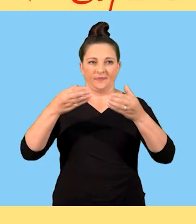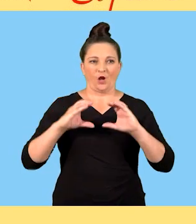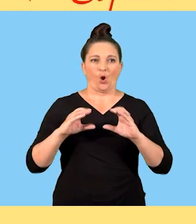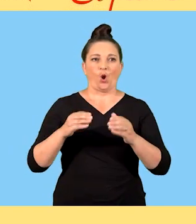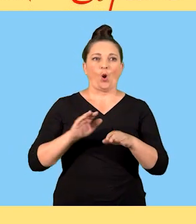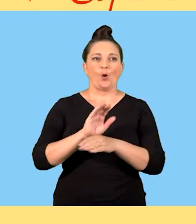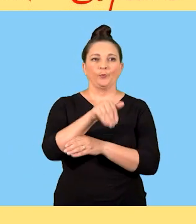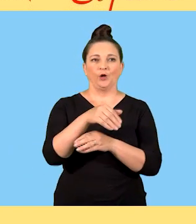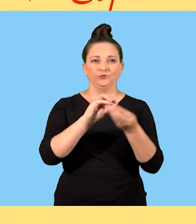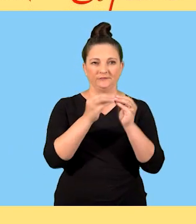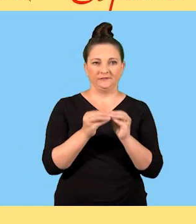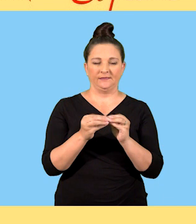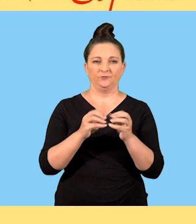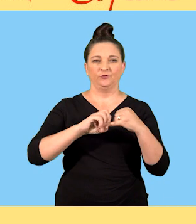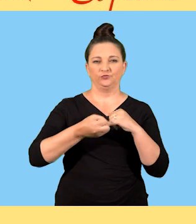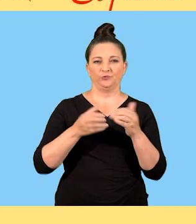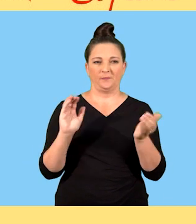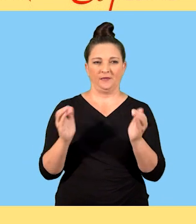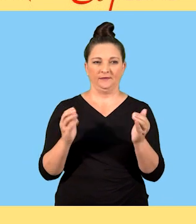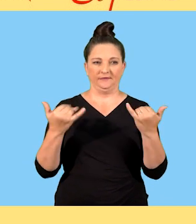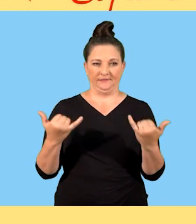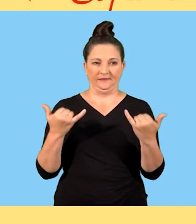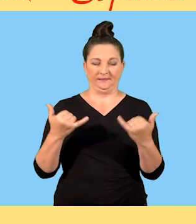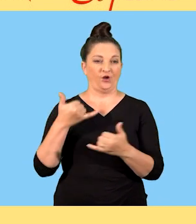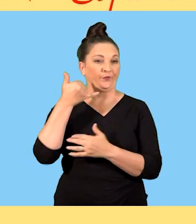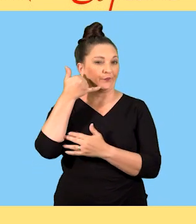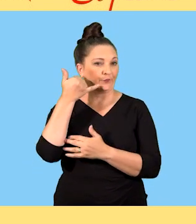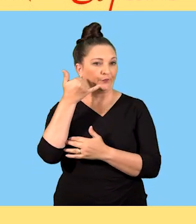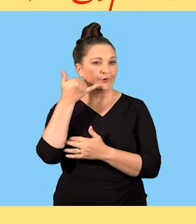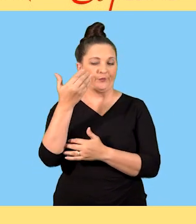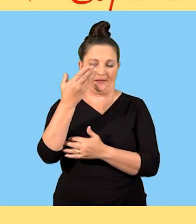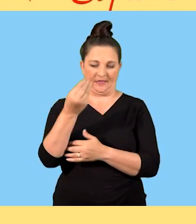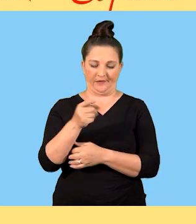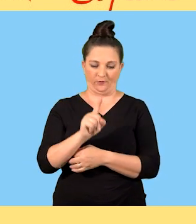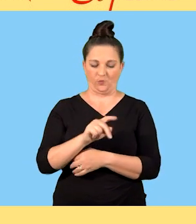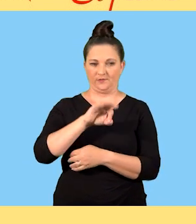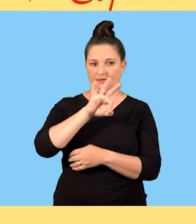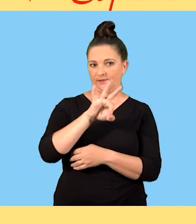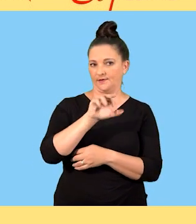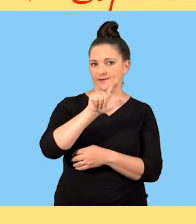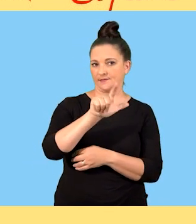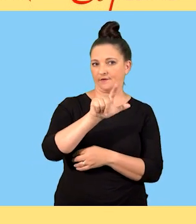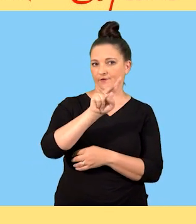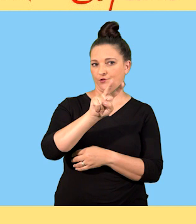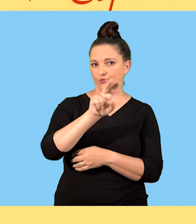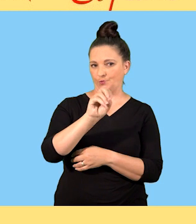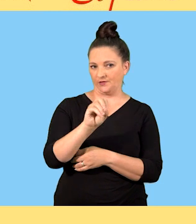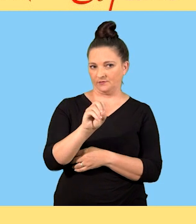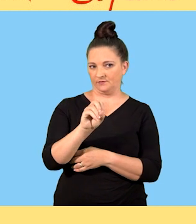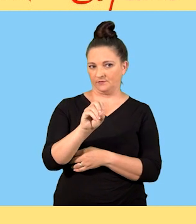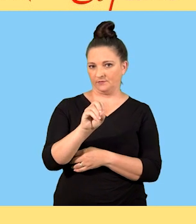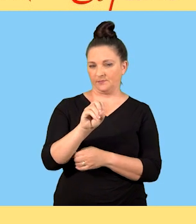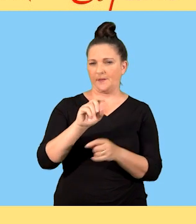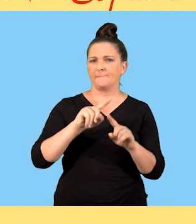section, we are 3,720. And then we are told that